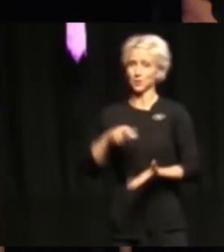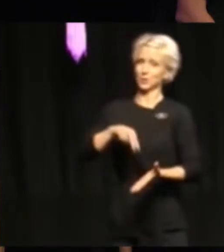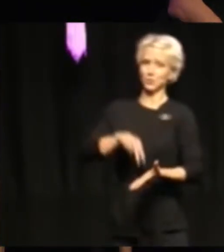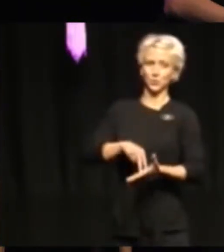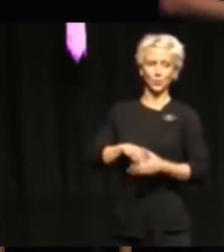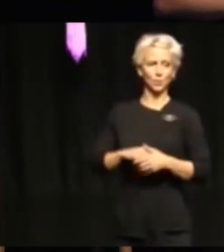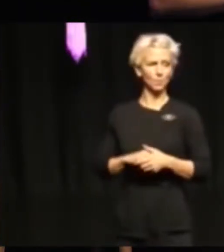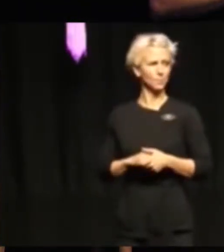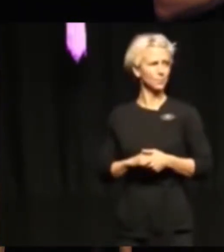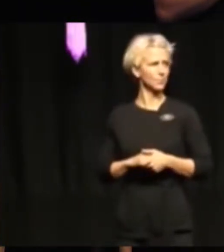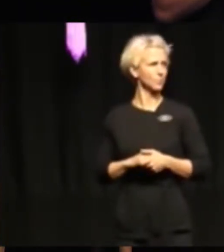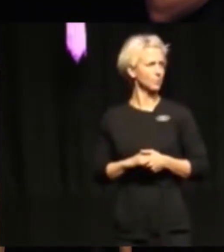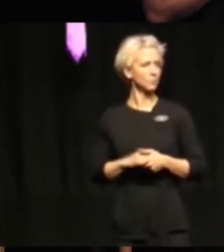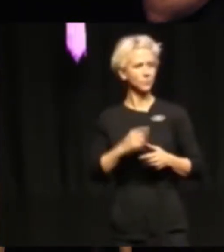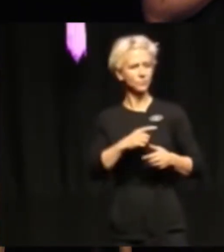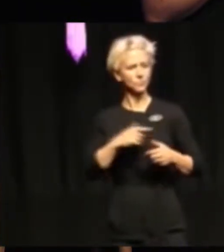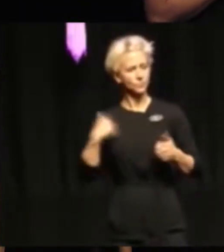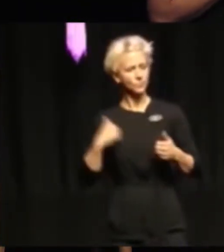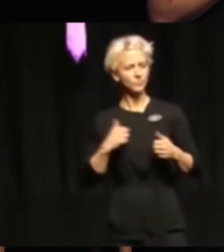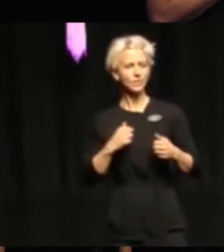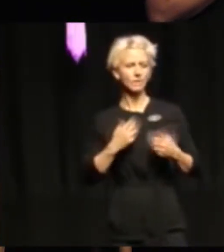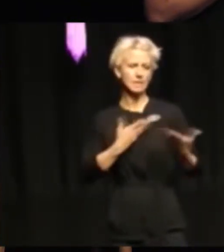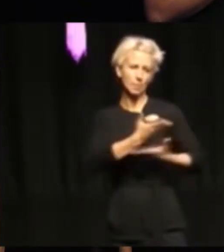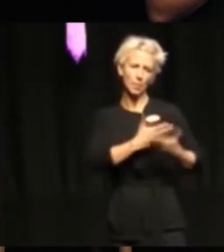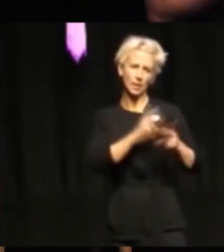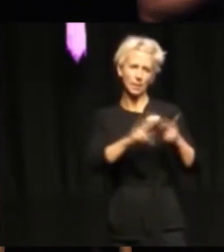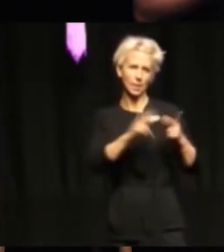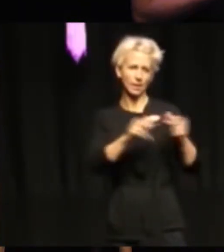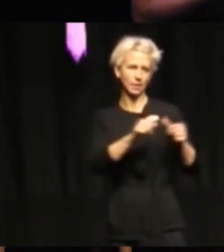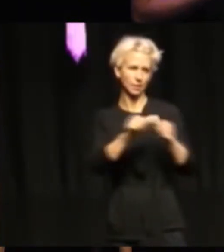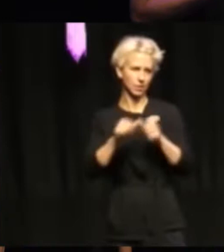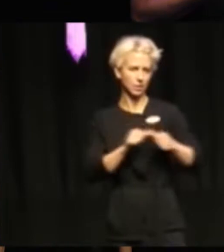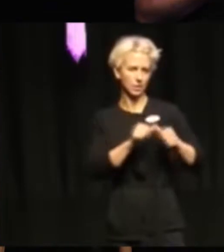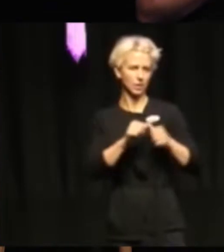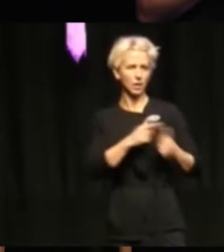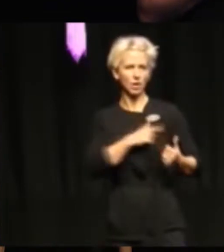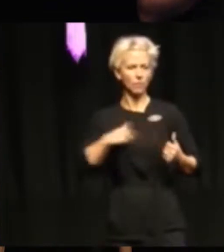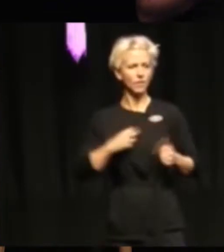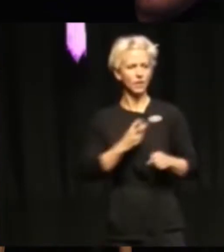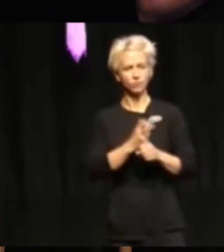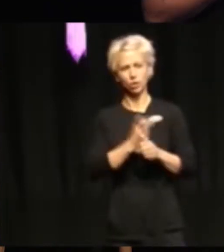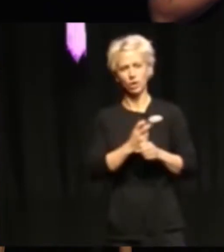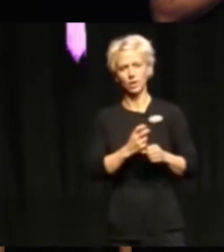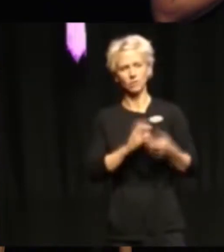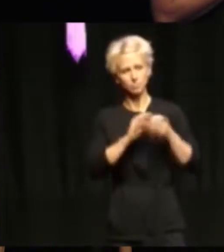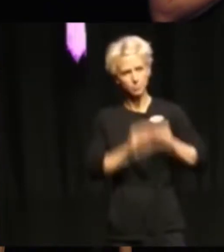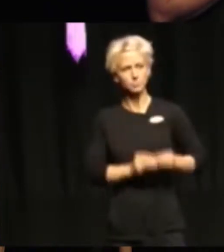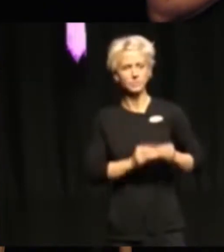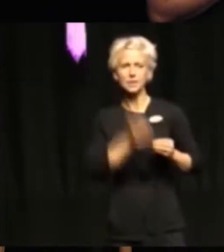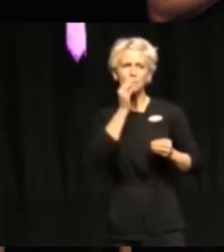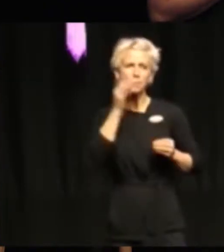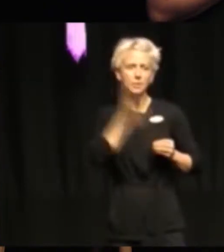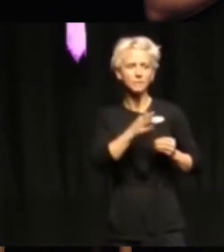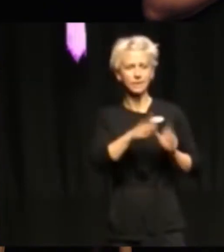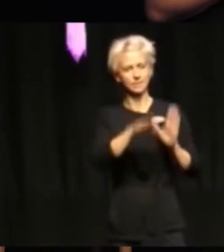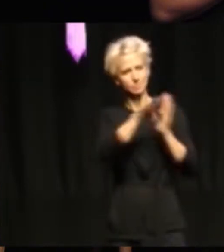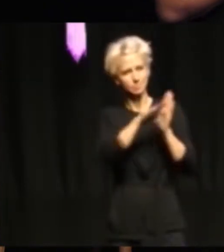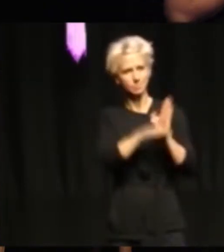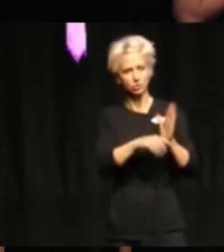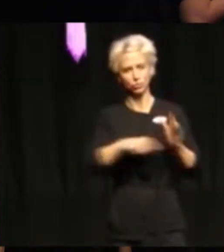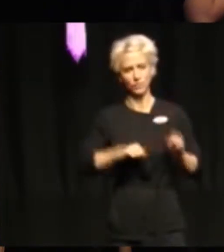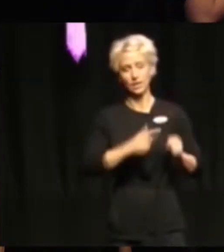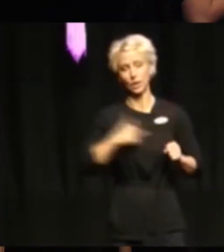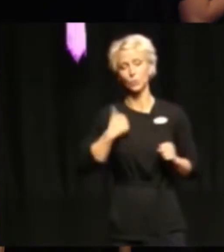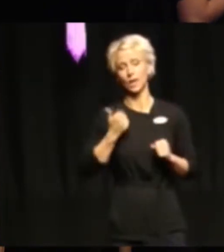were part of a coalition that worked very hard for an optional protocol to the Covenant on Economic, Social and Cultural Rights.